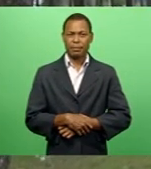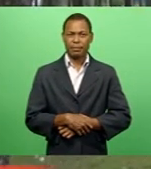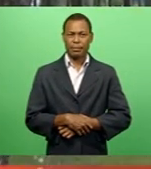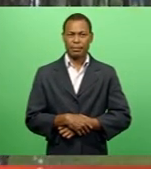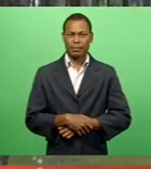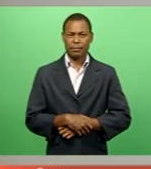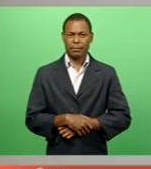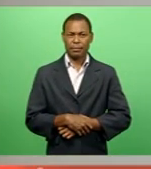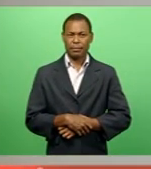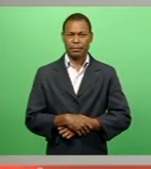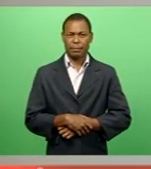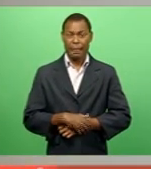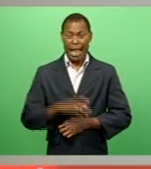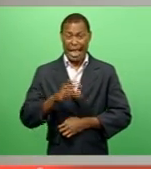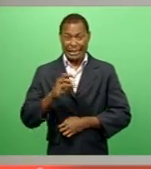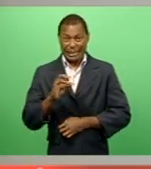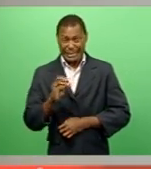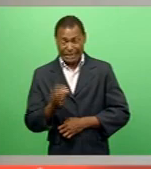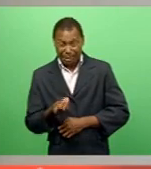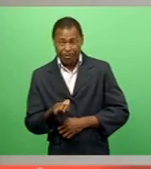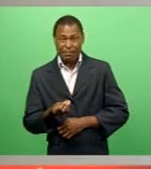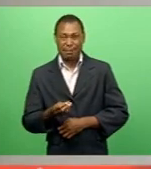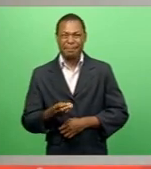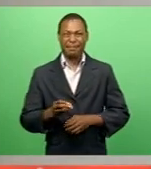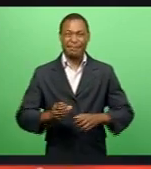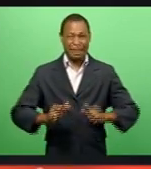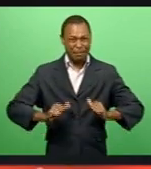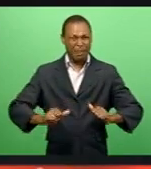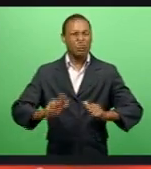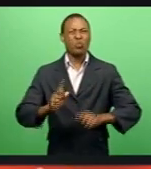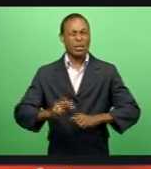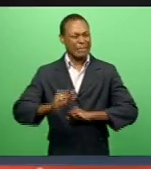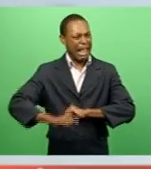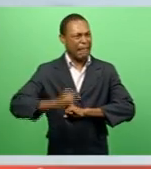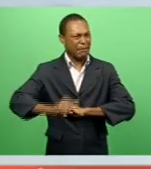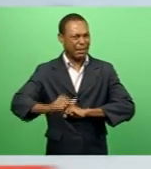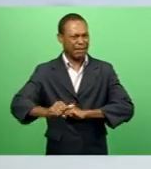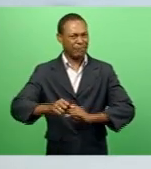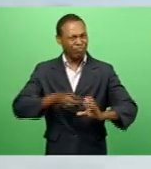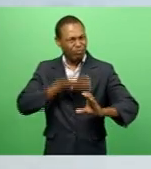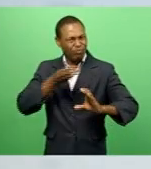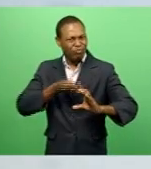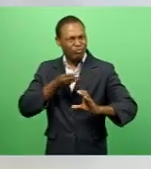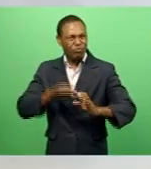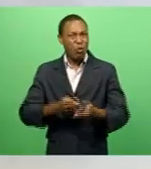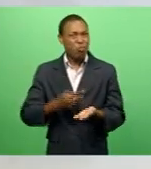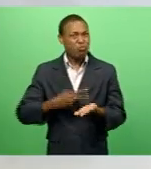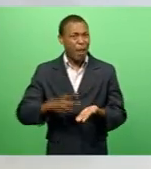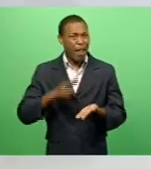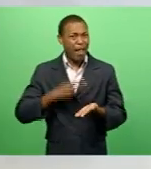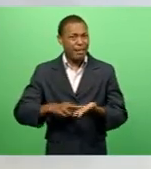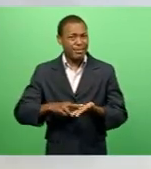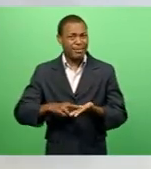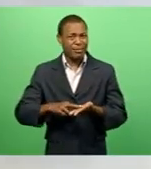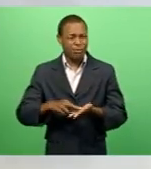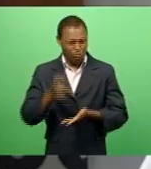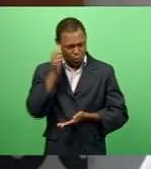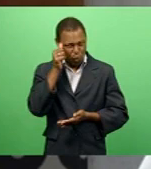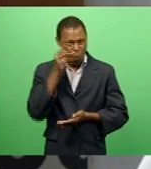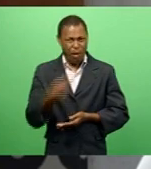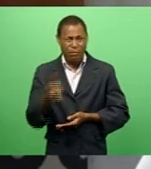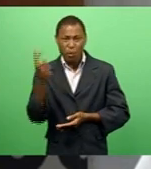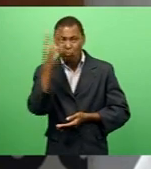Some private vehicle owners are advertising heavily on social media to rent out their vehicles despite knowing there are